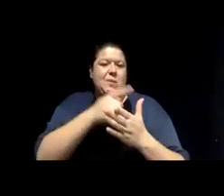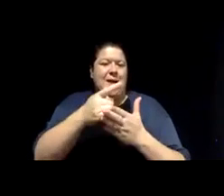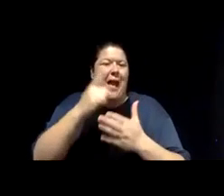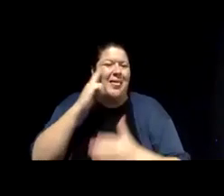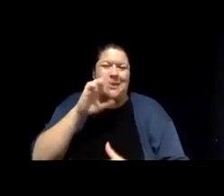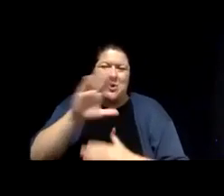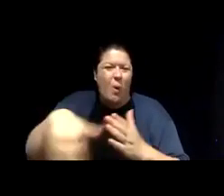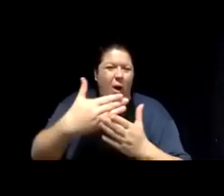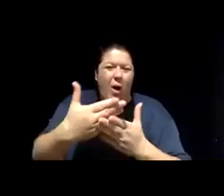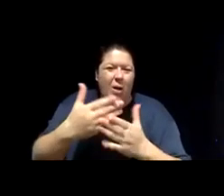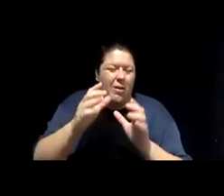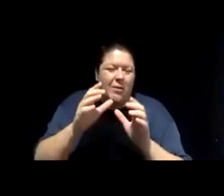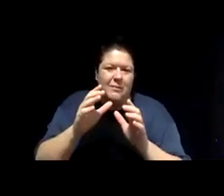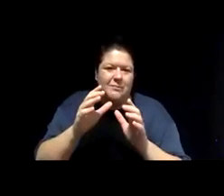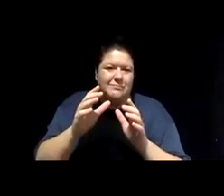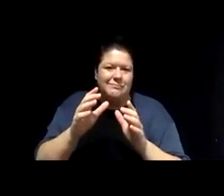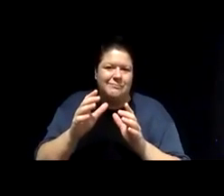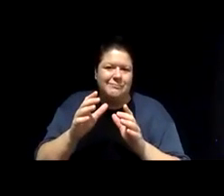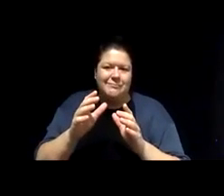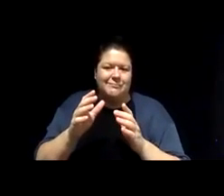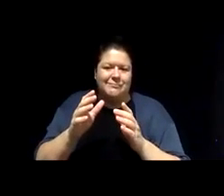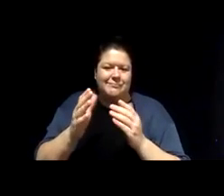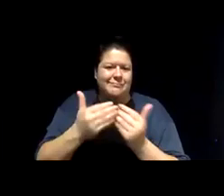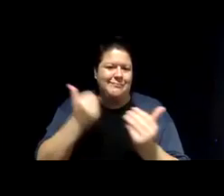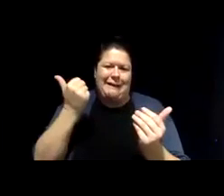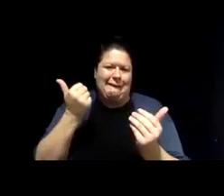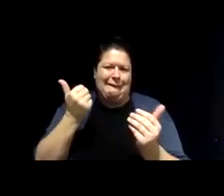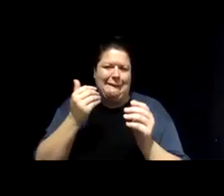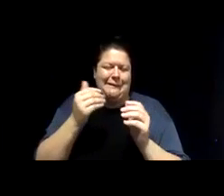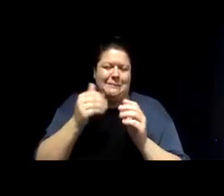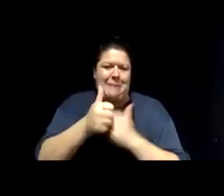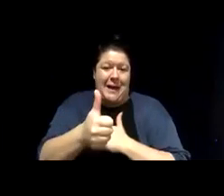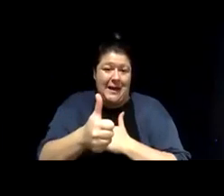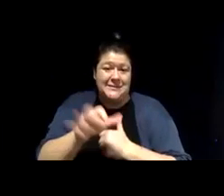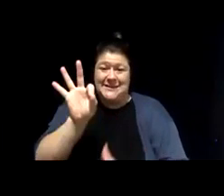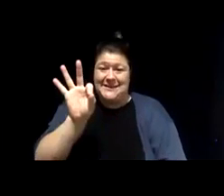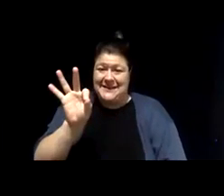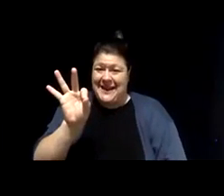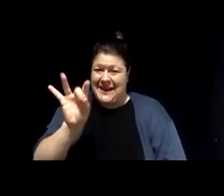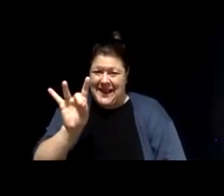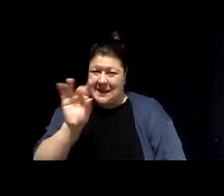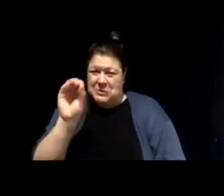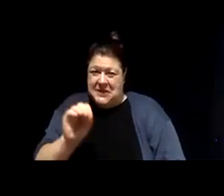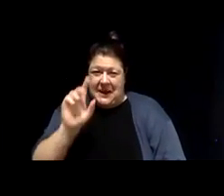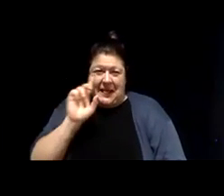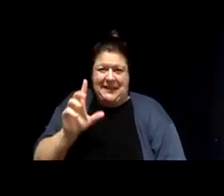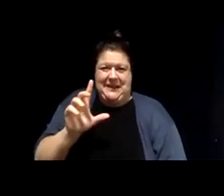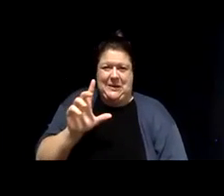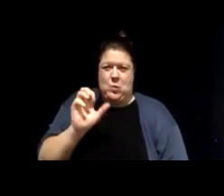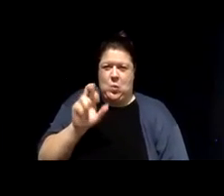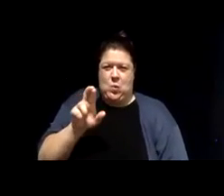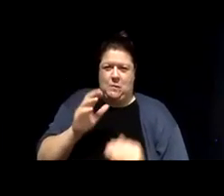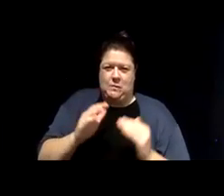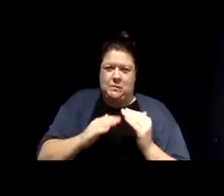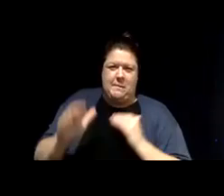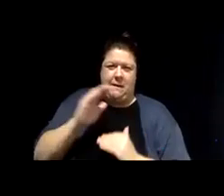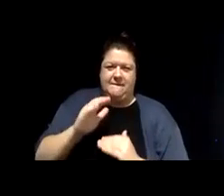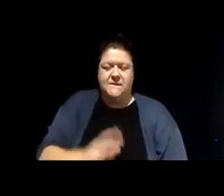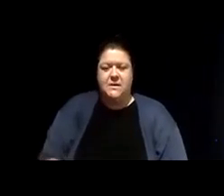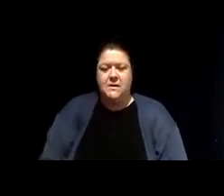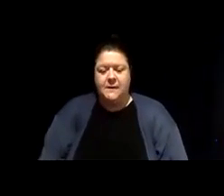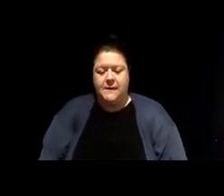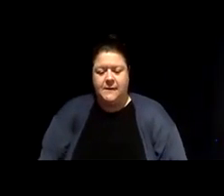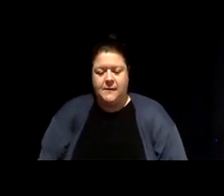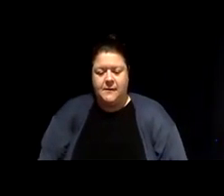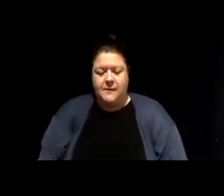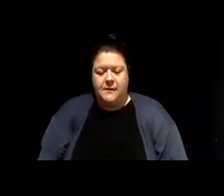the lowest. So I'm sorry, a little confused about that one, and I had also glitches. So